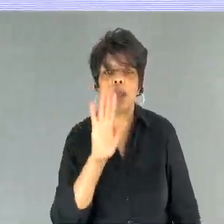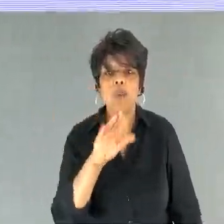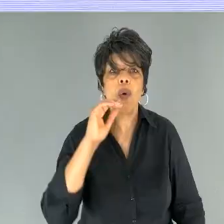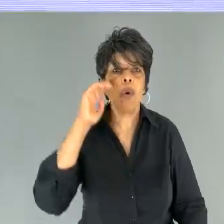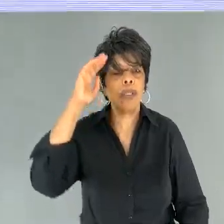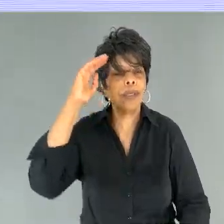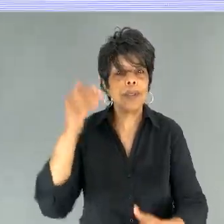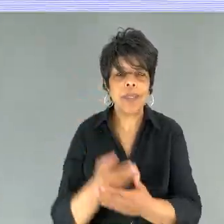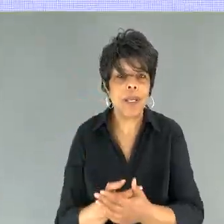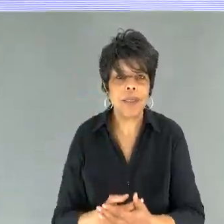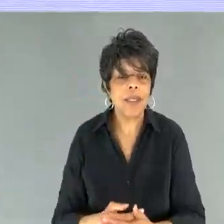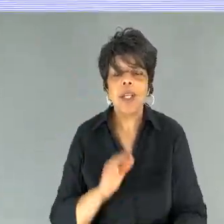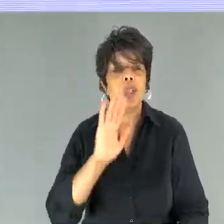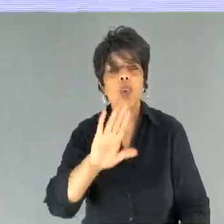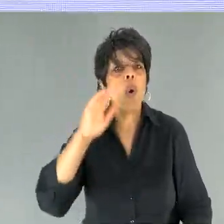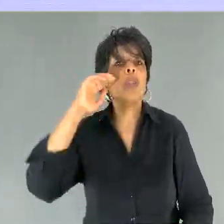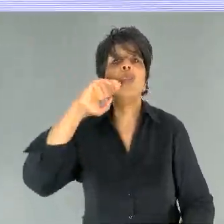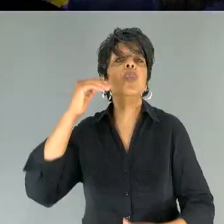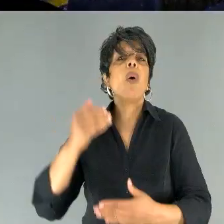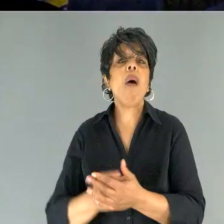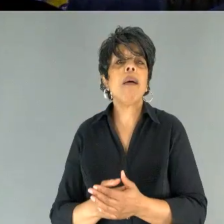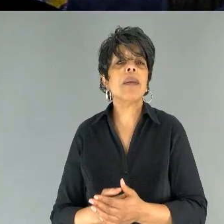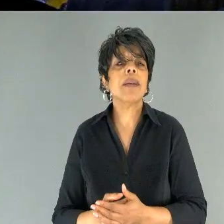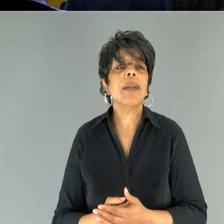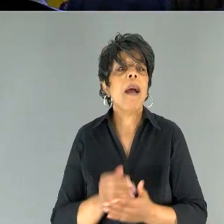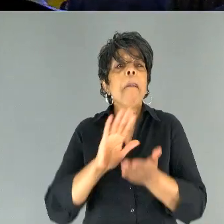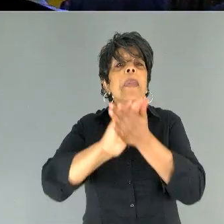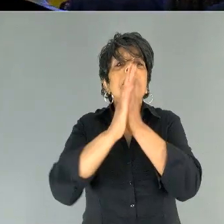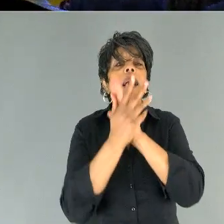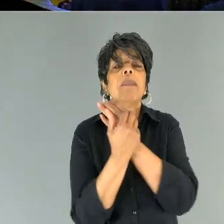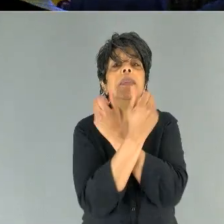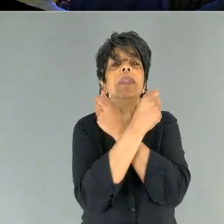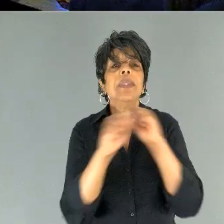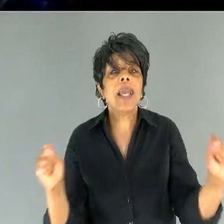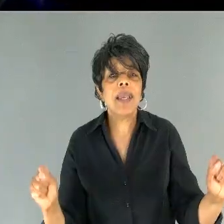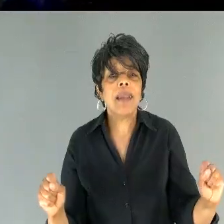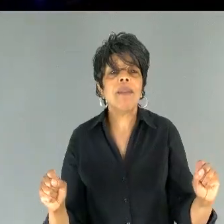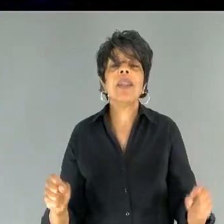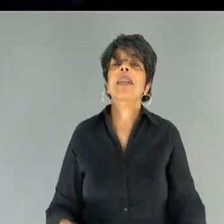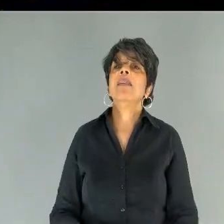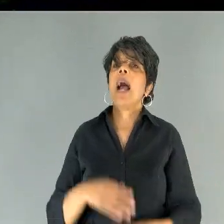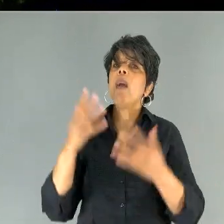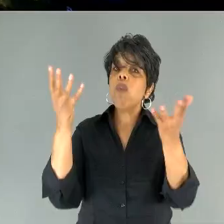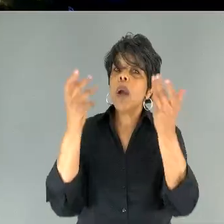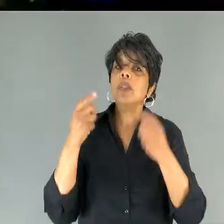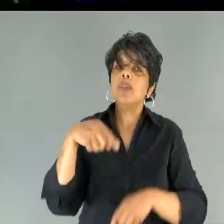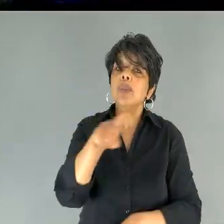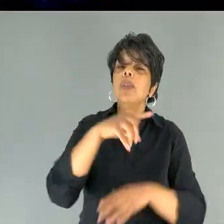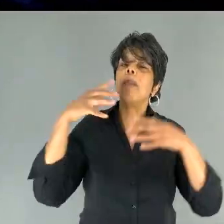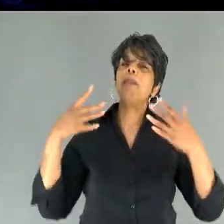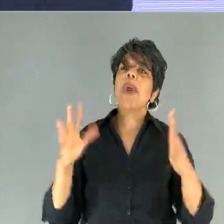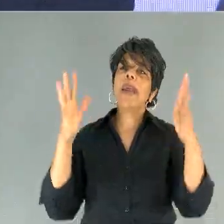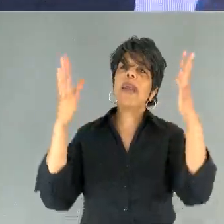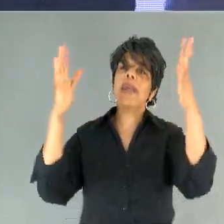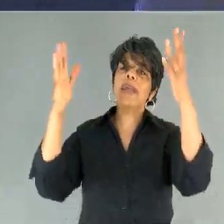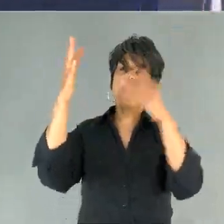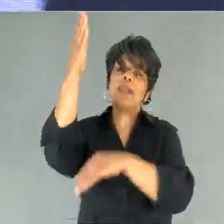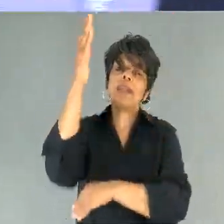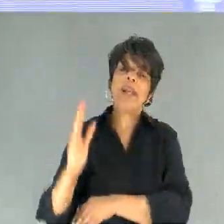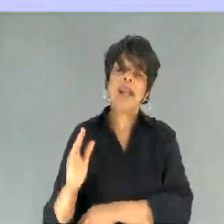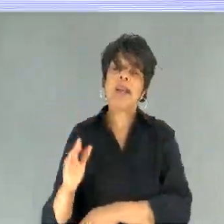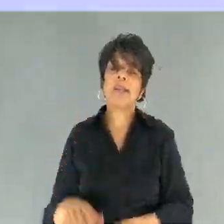son. You see that daughter. You see the manifest. I want you to give God praise like you see